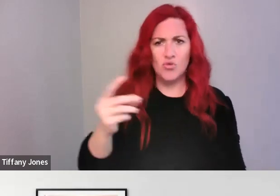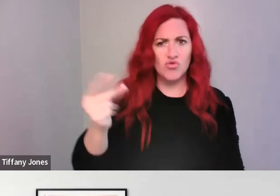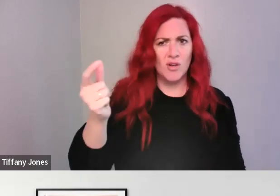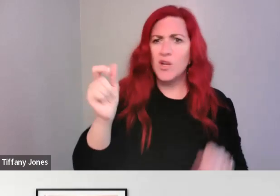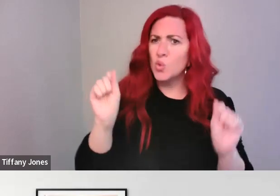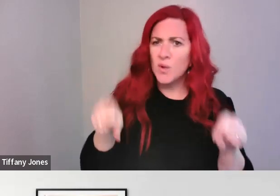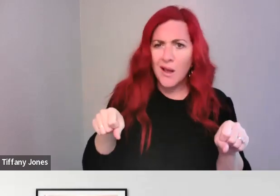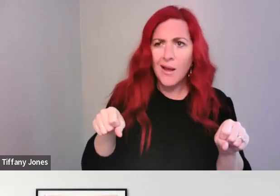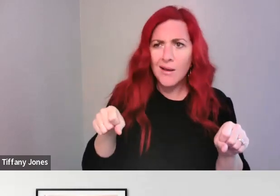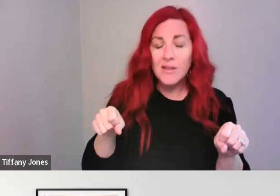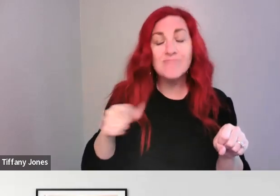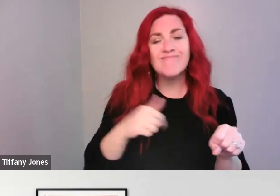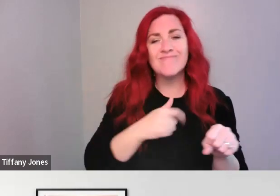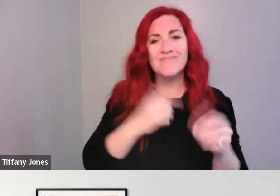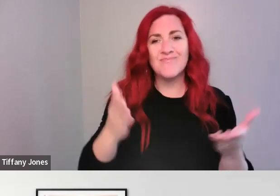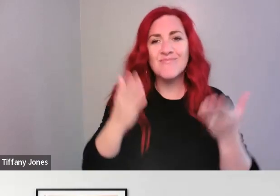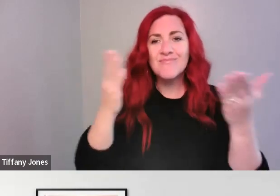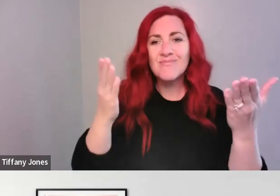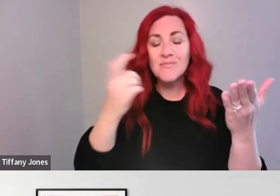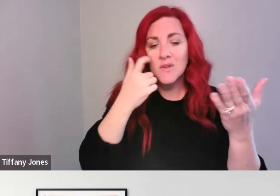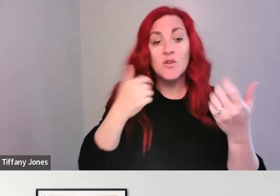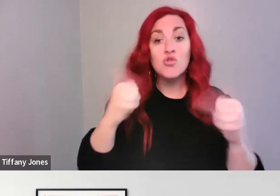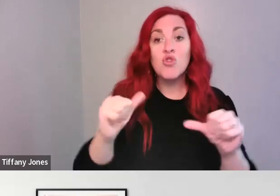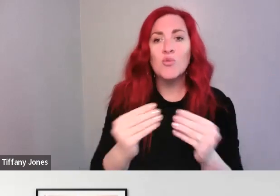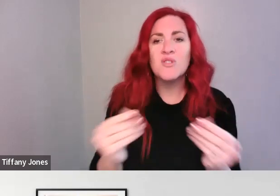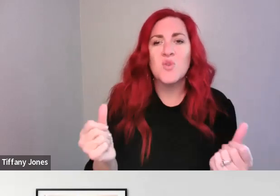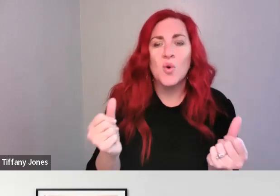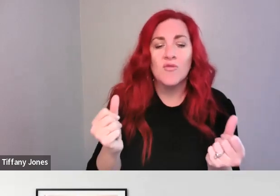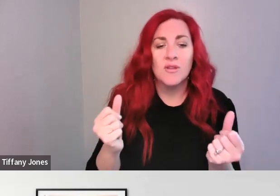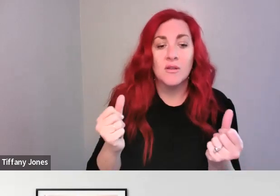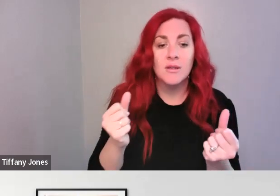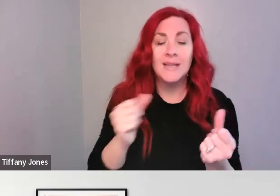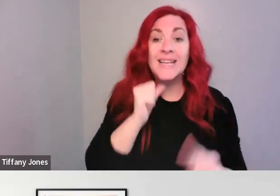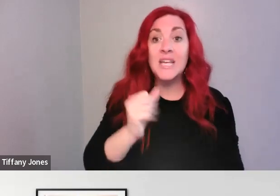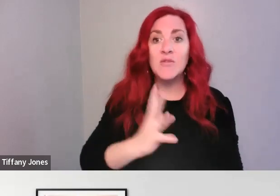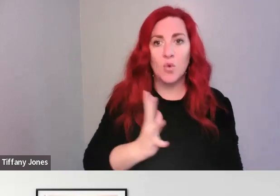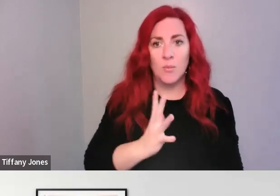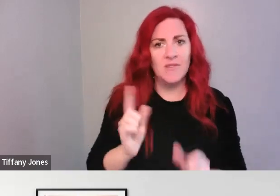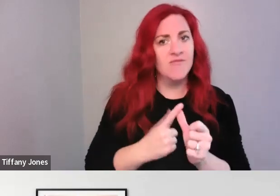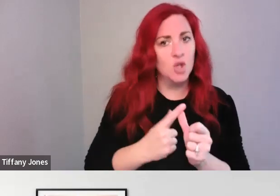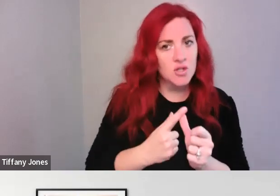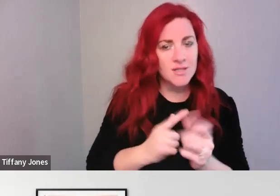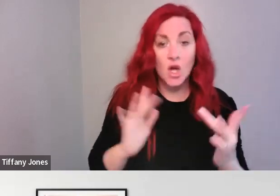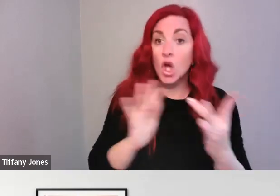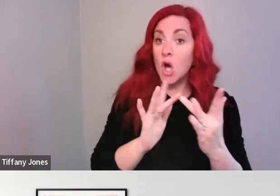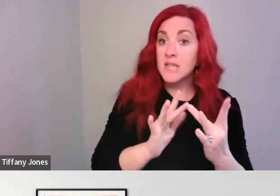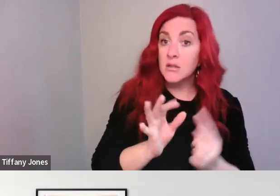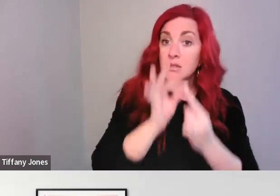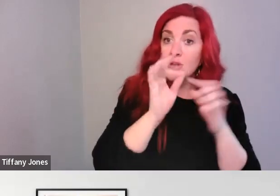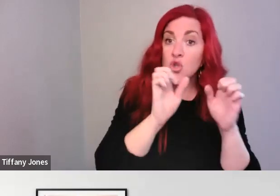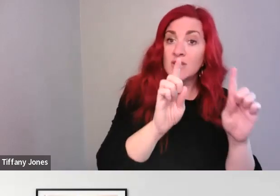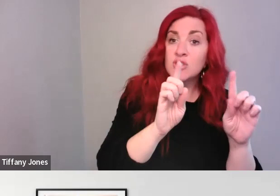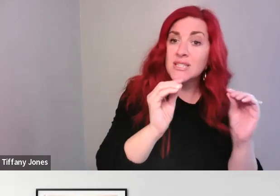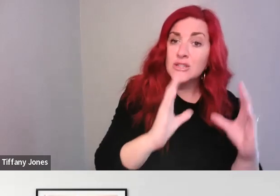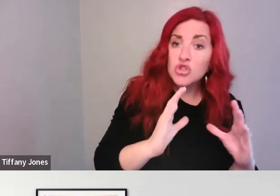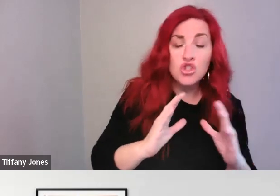bat, we suggest, try to resolve it informally first. So reach out to that special education teacher,